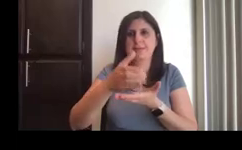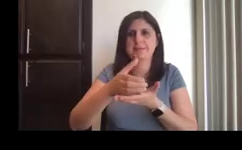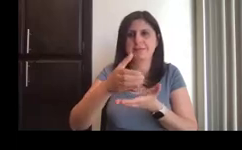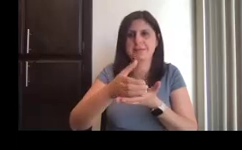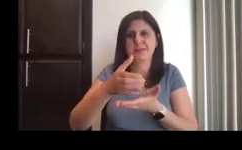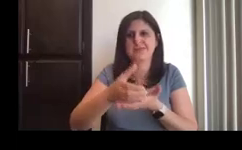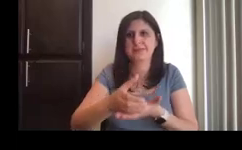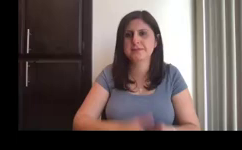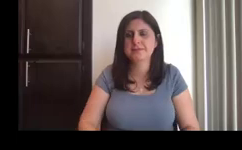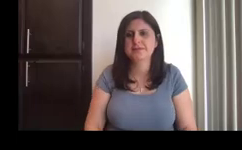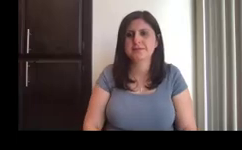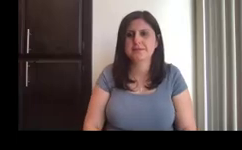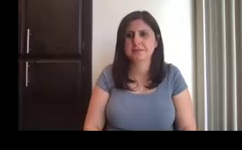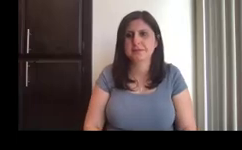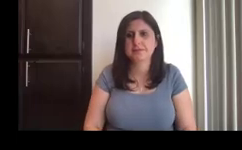cup.